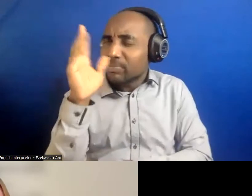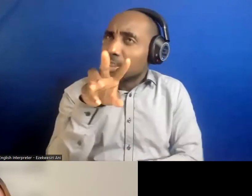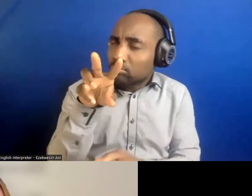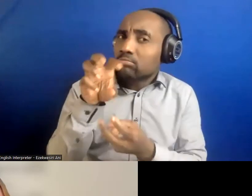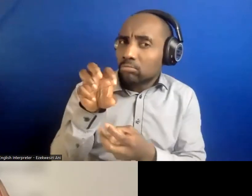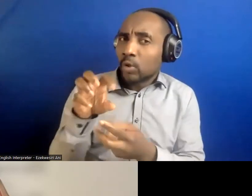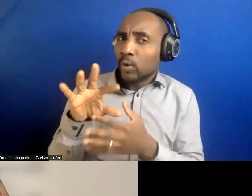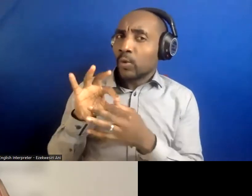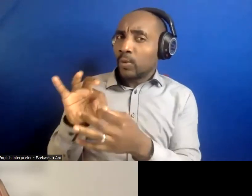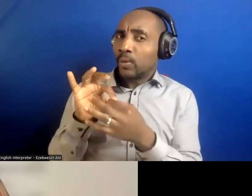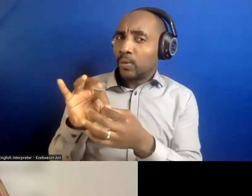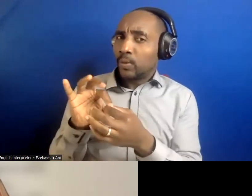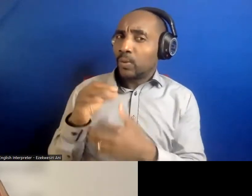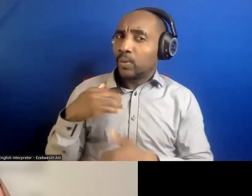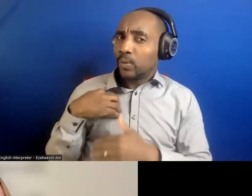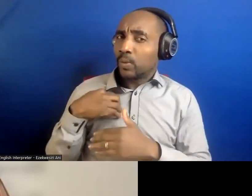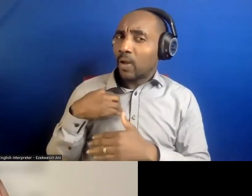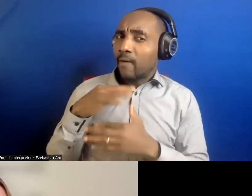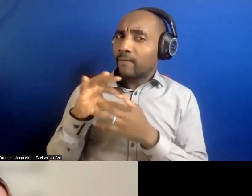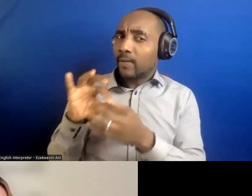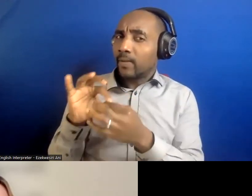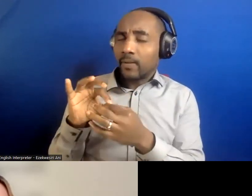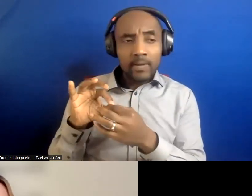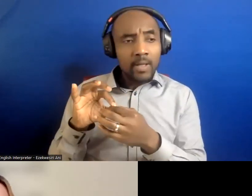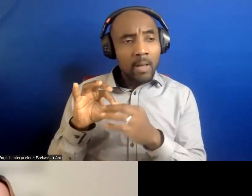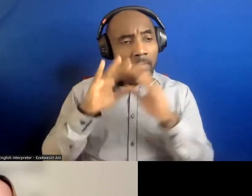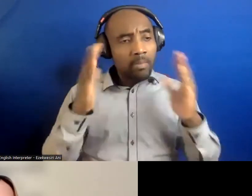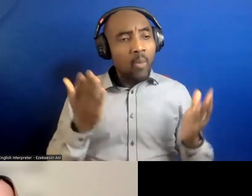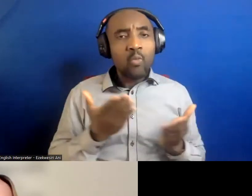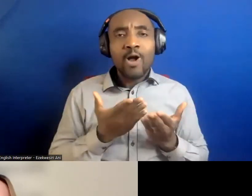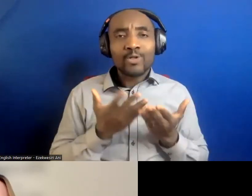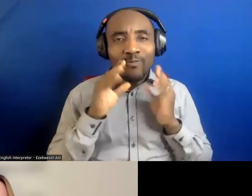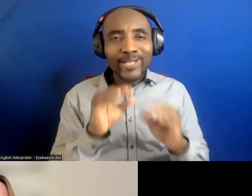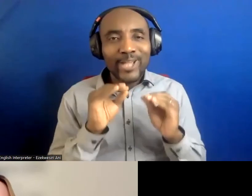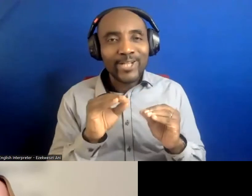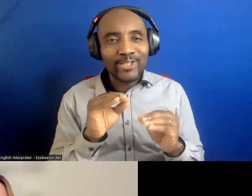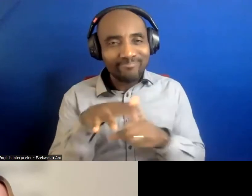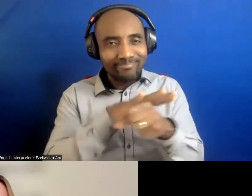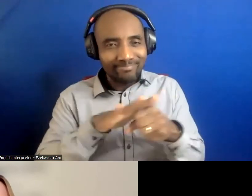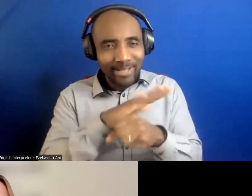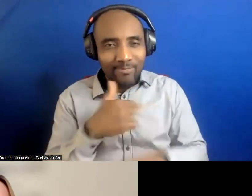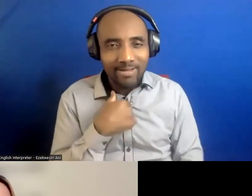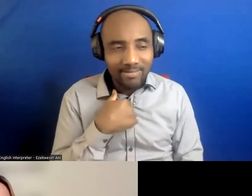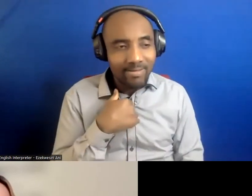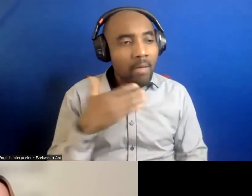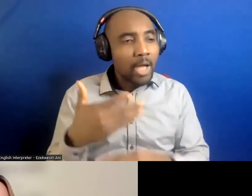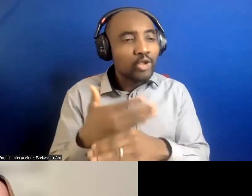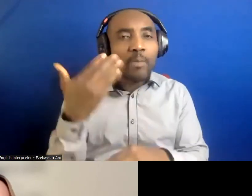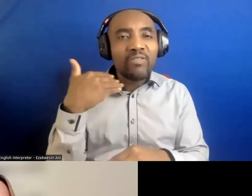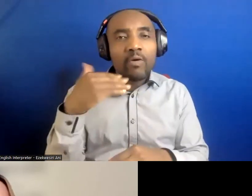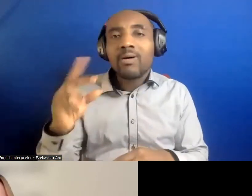resonates with myself, that I come from the world of education. And although in my last role, I was a deputy